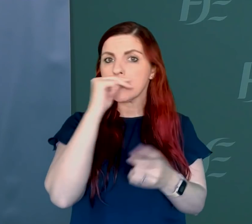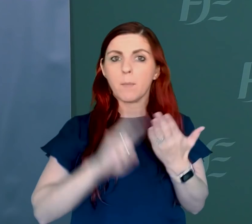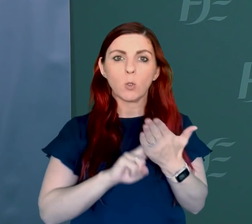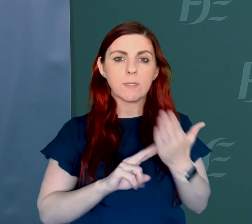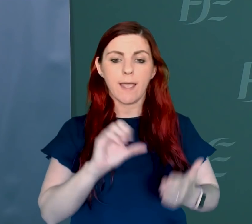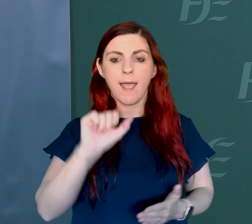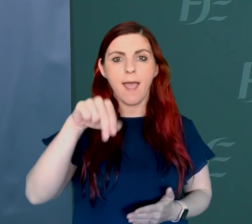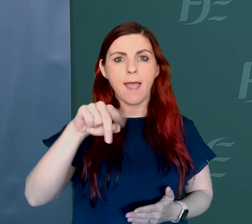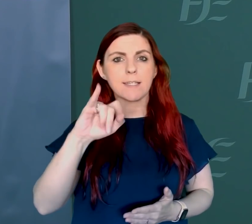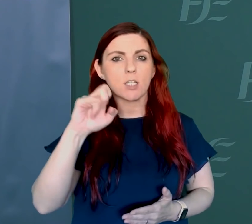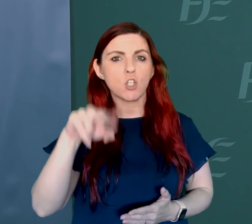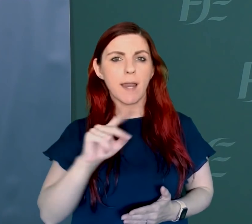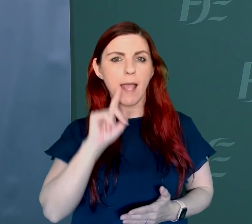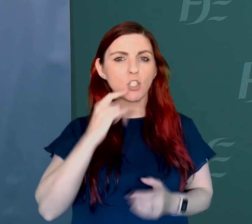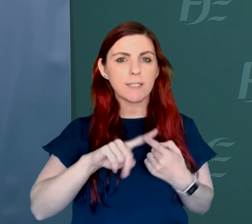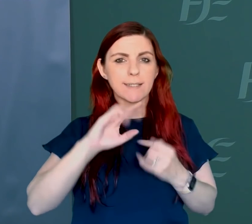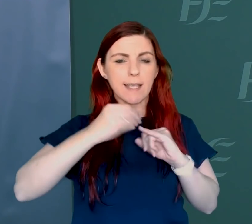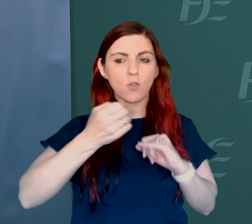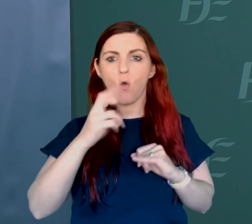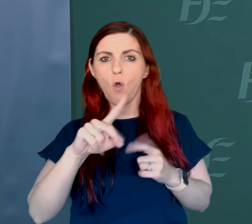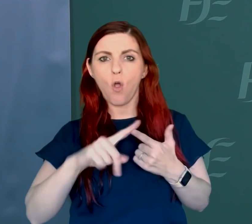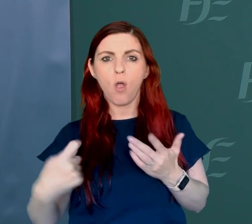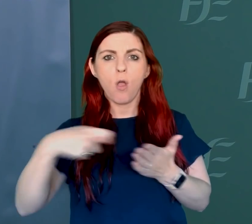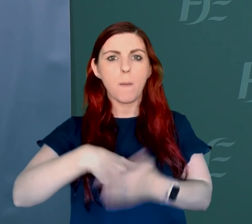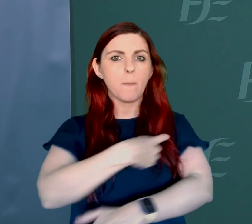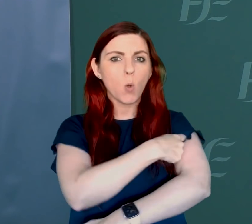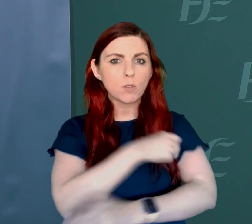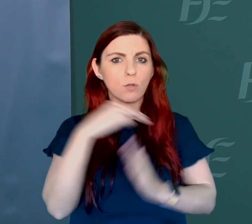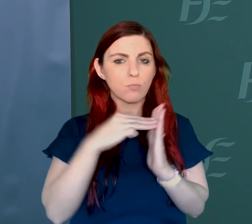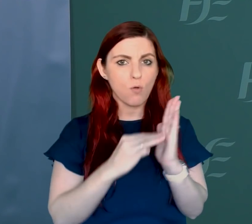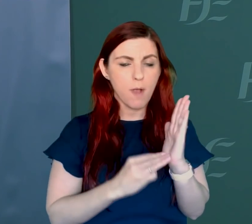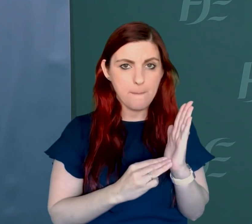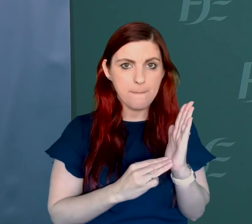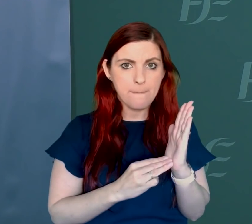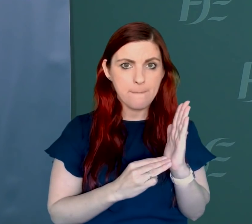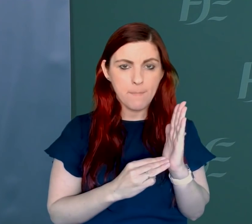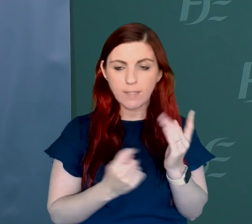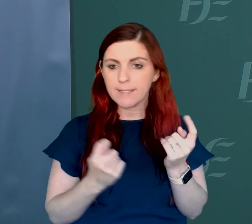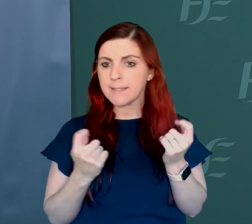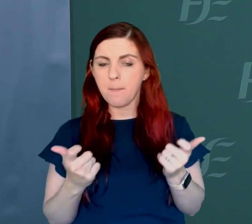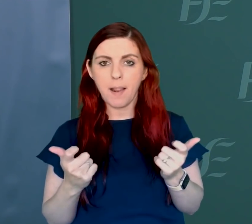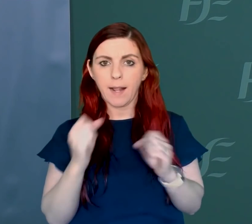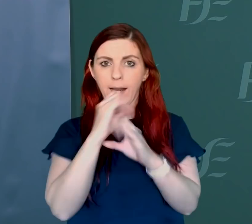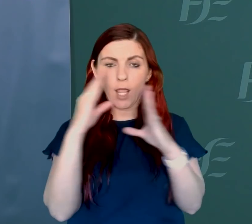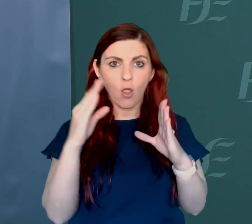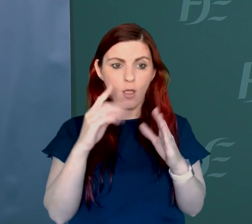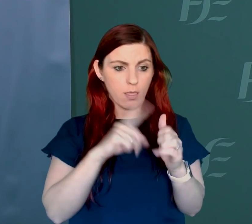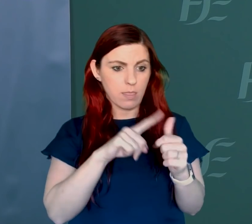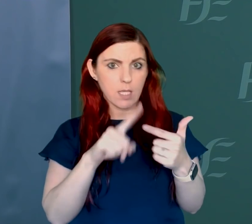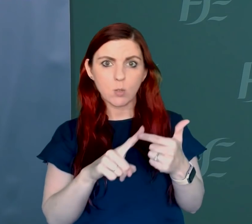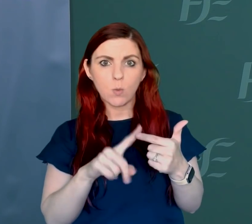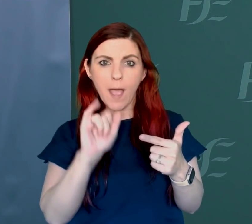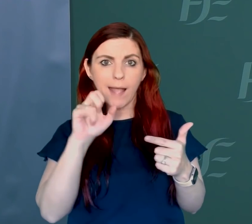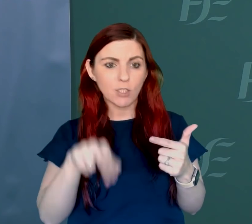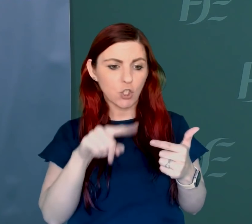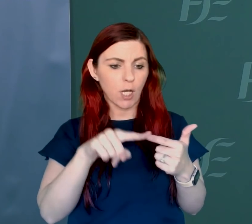testing and indeed the booster programme, our clinical teams are very clear to me that these are not magic wands. These will not